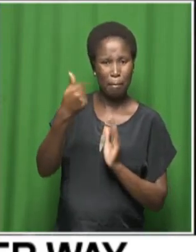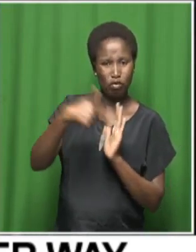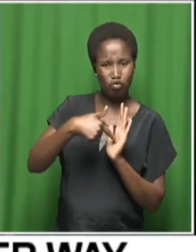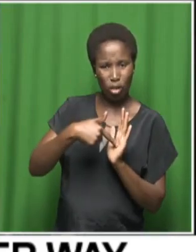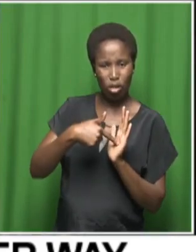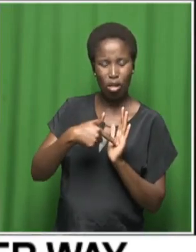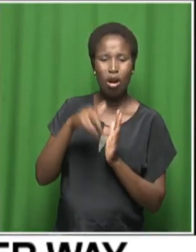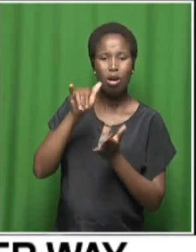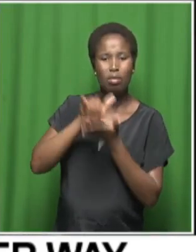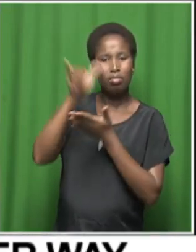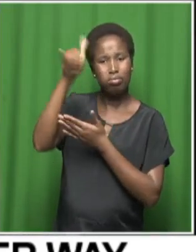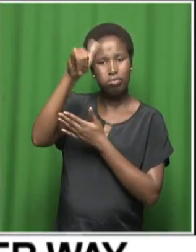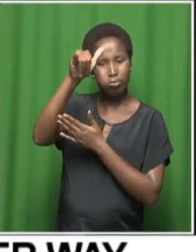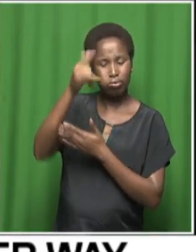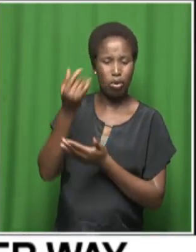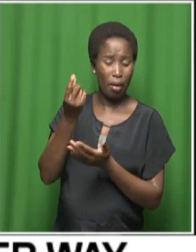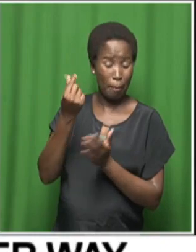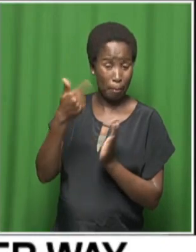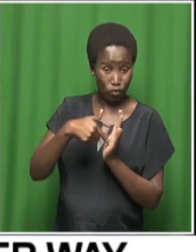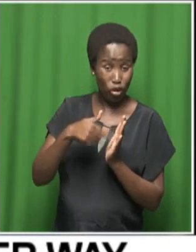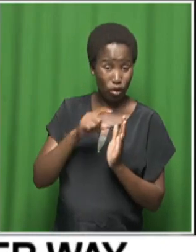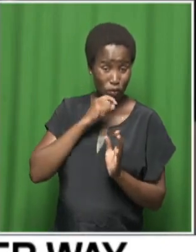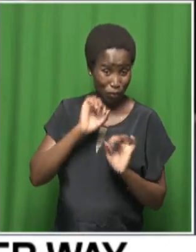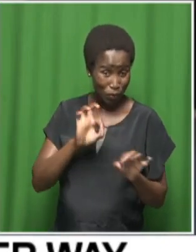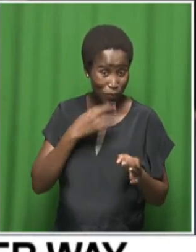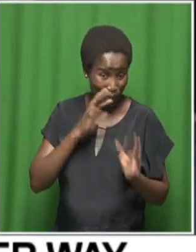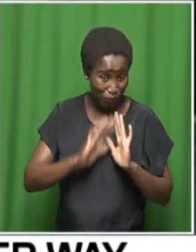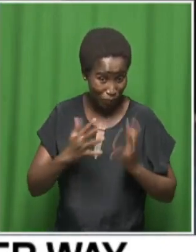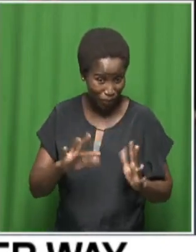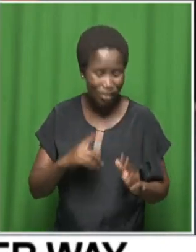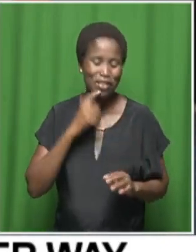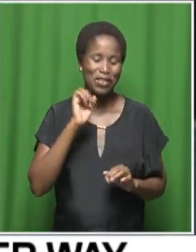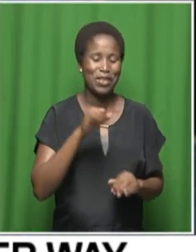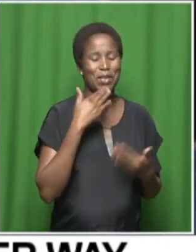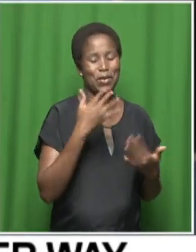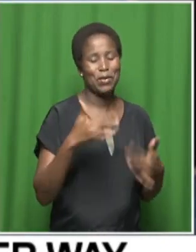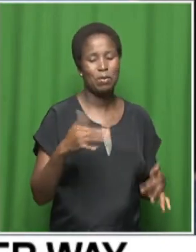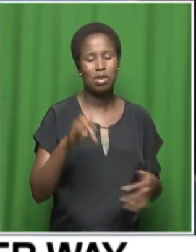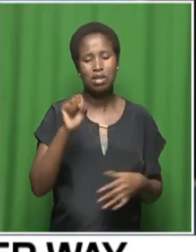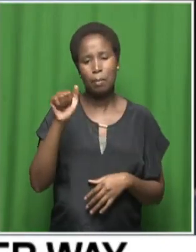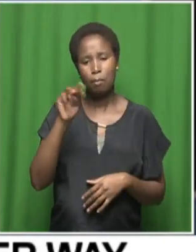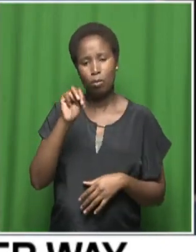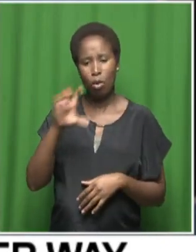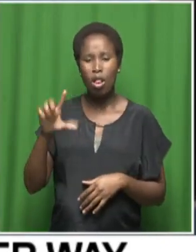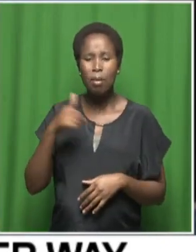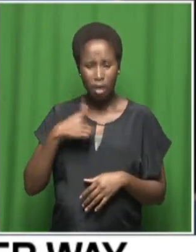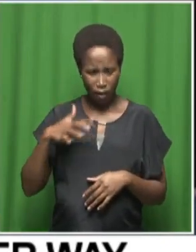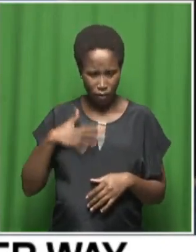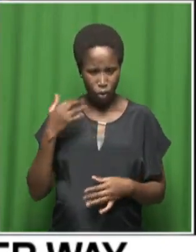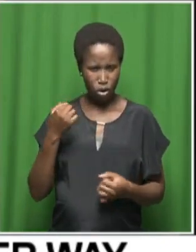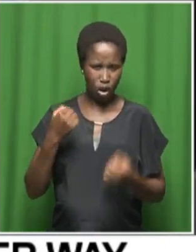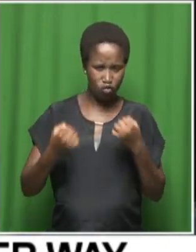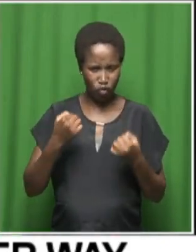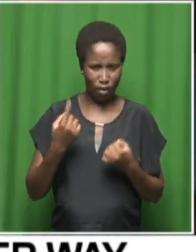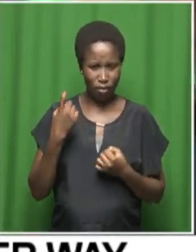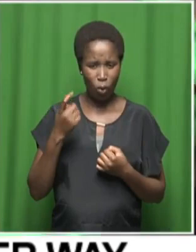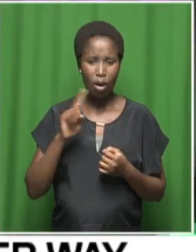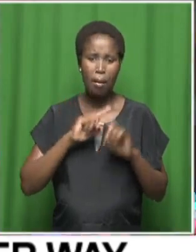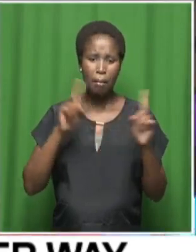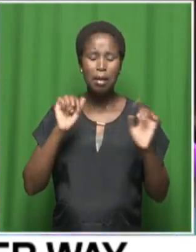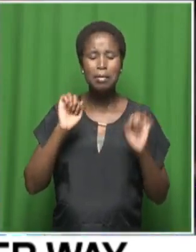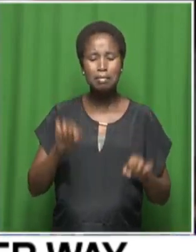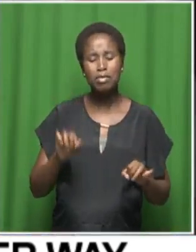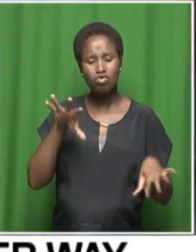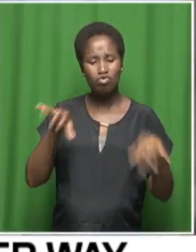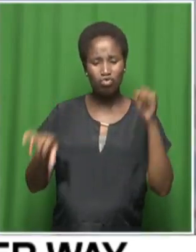said that hydrogen cars are a thing, so thank you very much, course, Samuel. Yes, yes. I want to drive one, I really do. All right, that is a